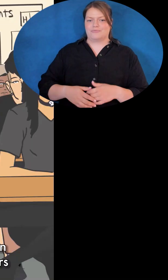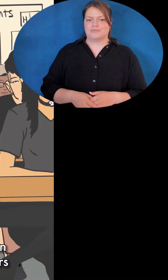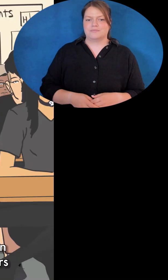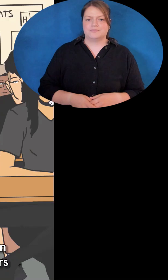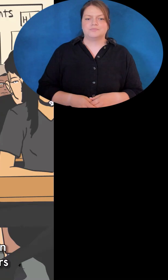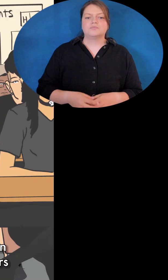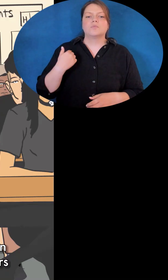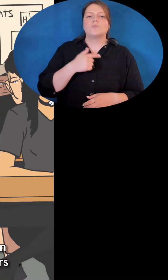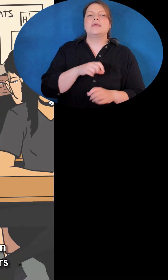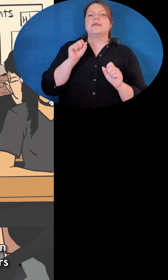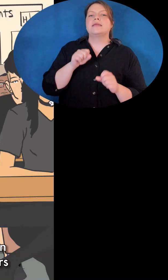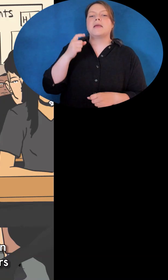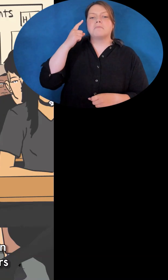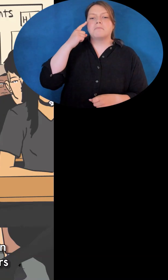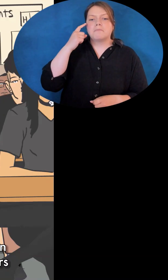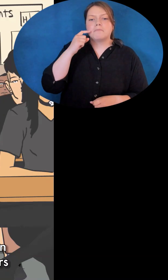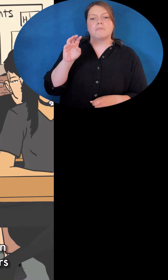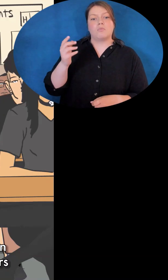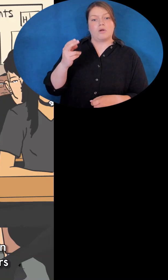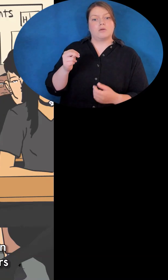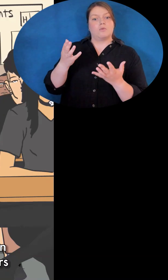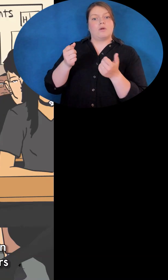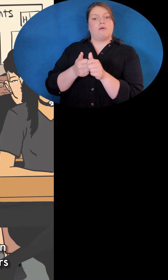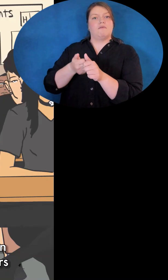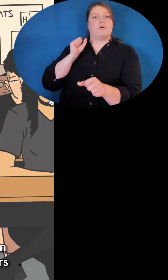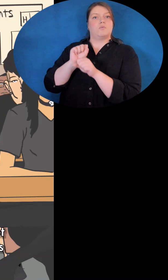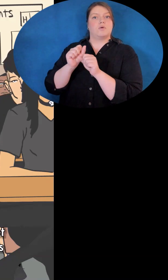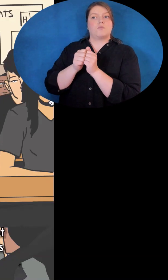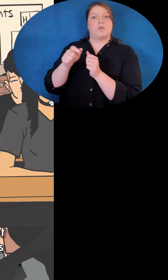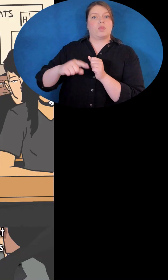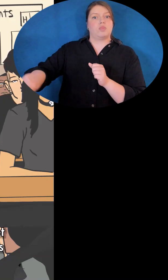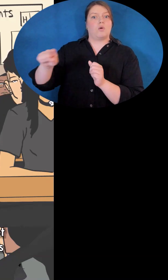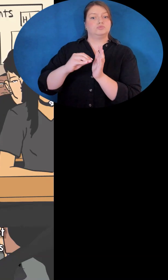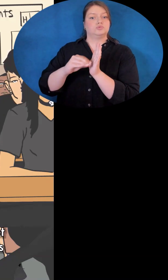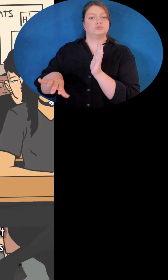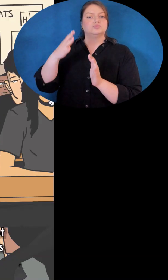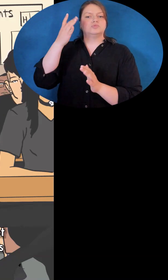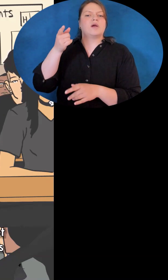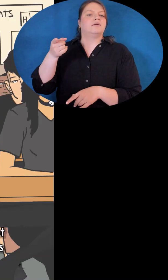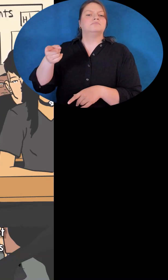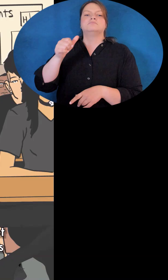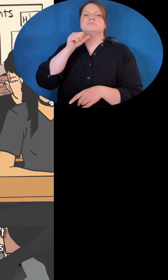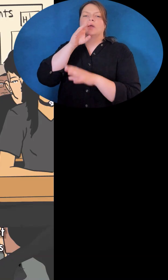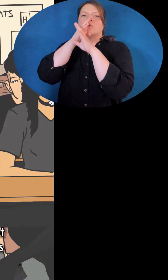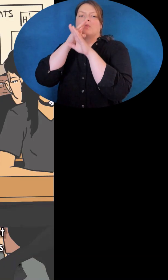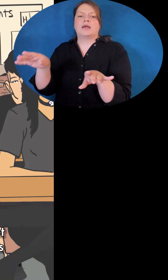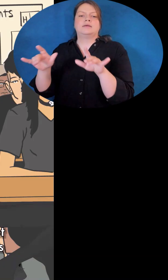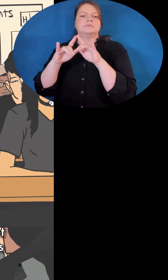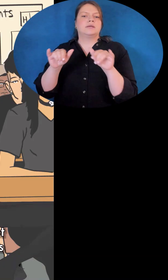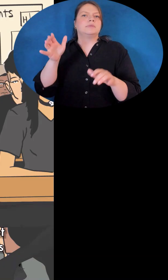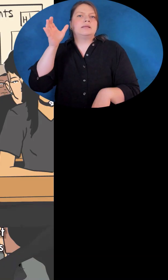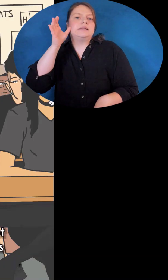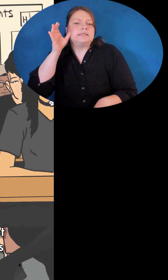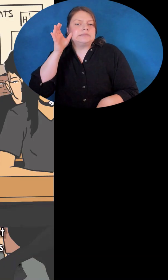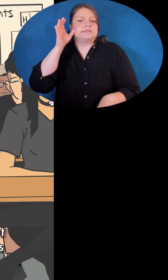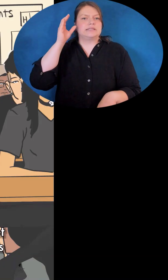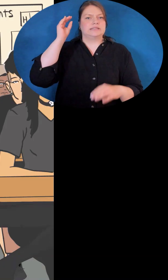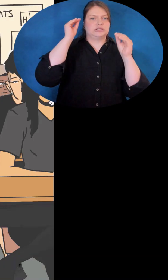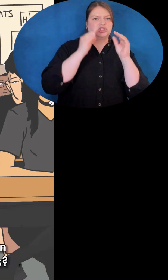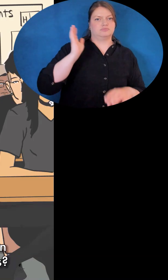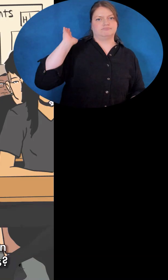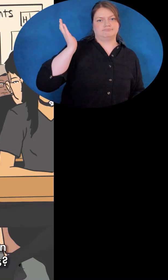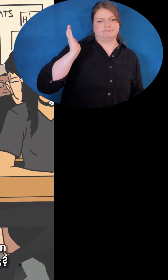can hypothesize that Morgan wants to avoid working with peers because they are not being quiet and listening while the teacher is